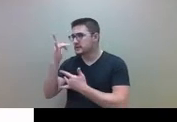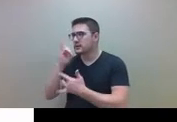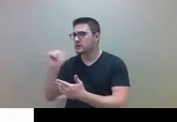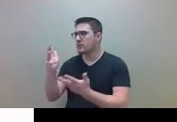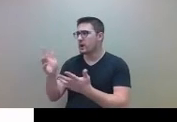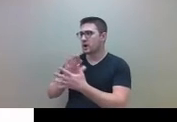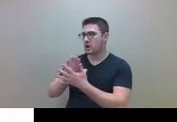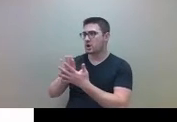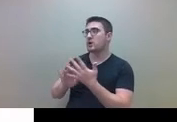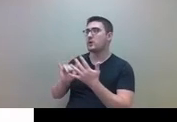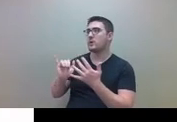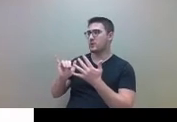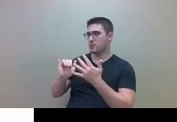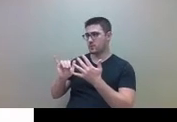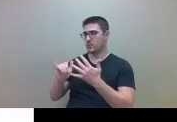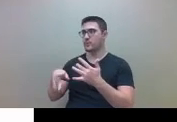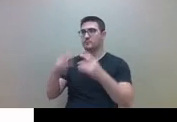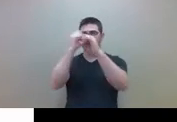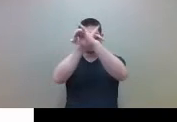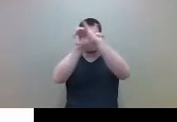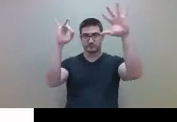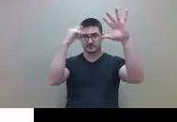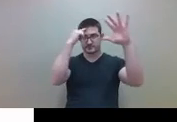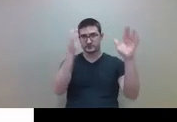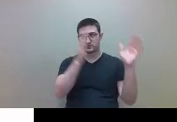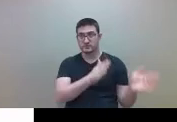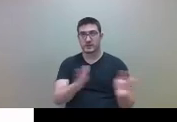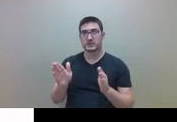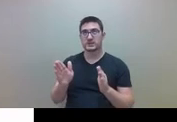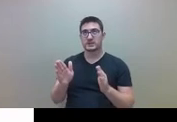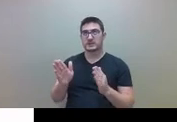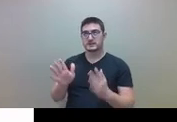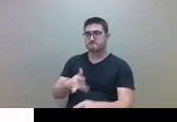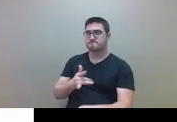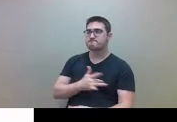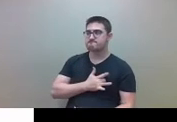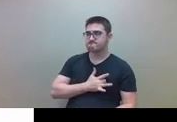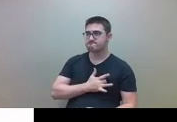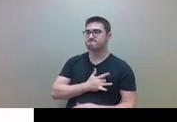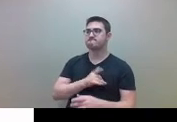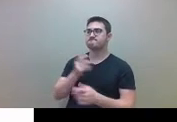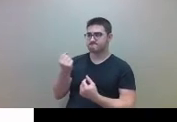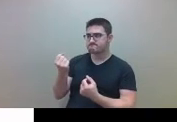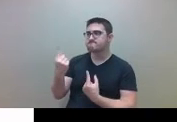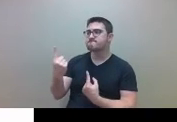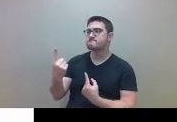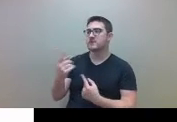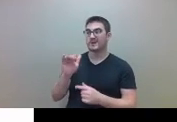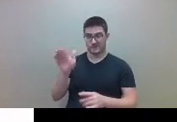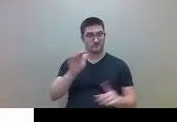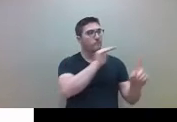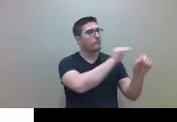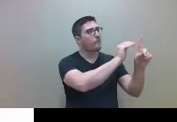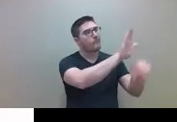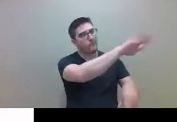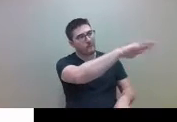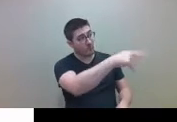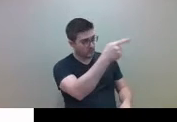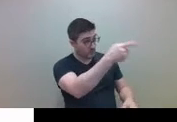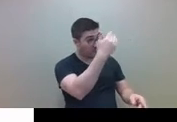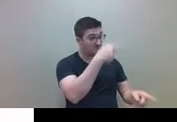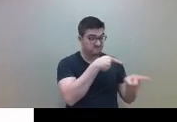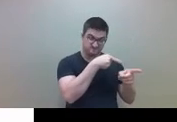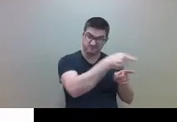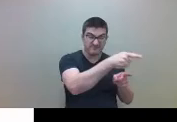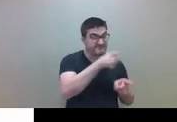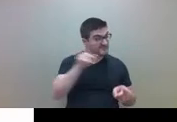can strategize, empathize, and get the help you need in order to understand it. So this